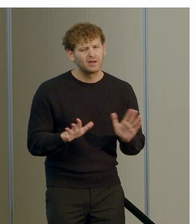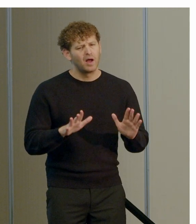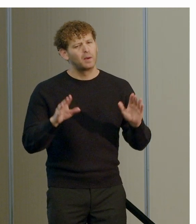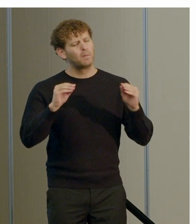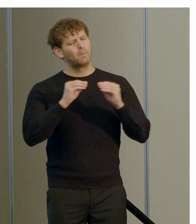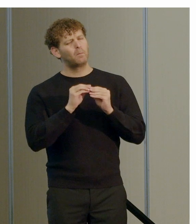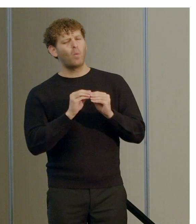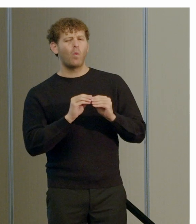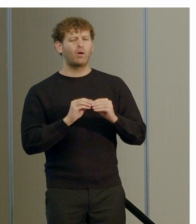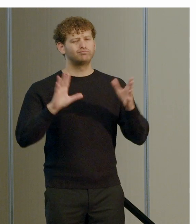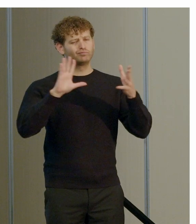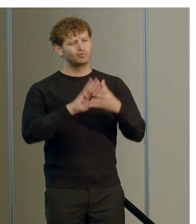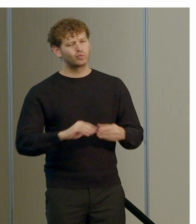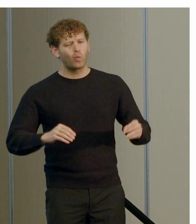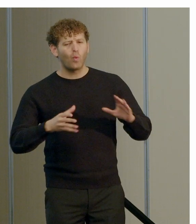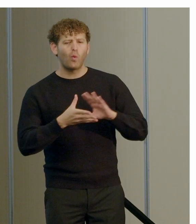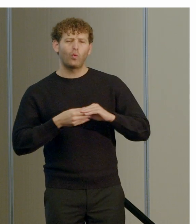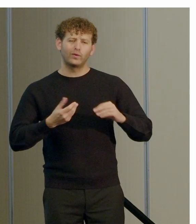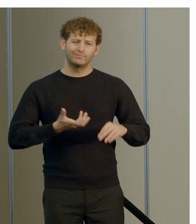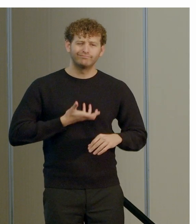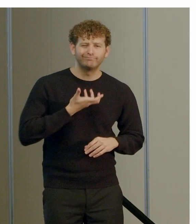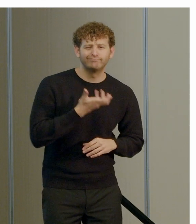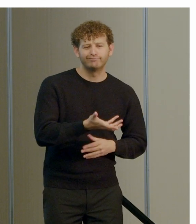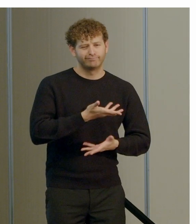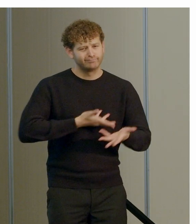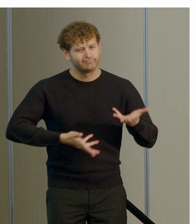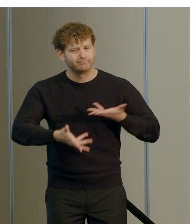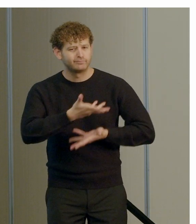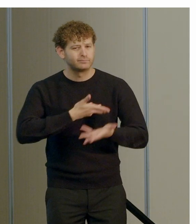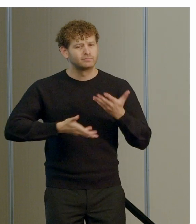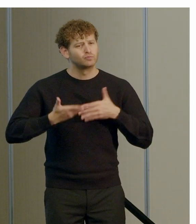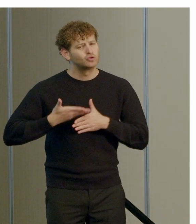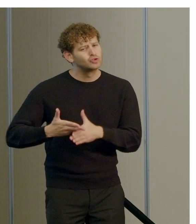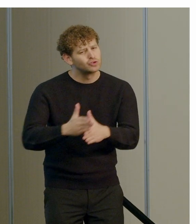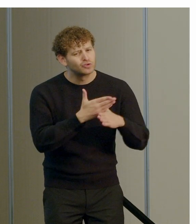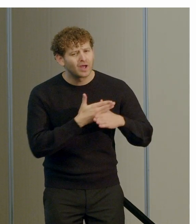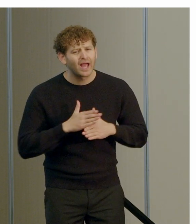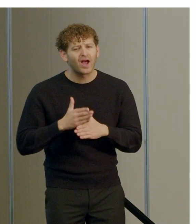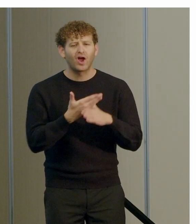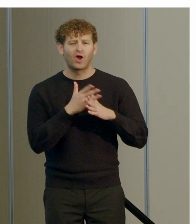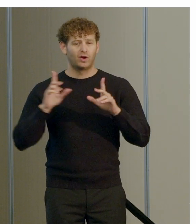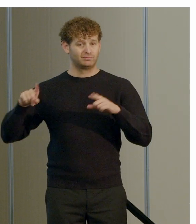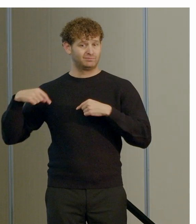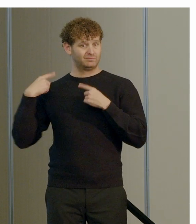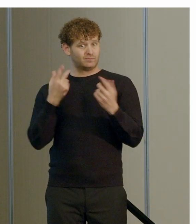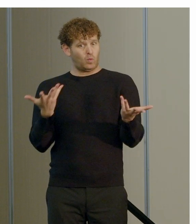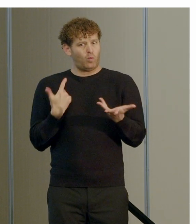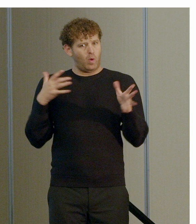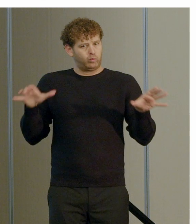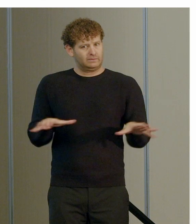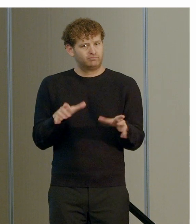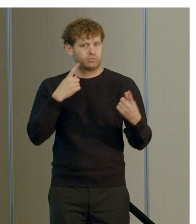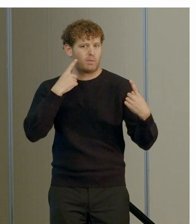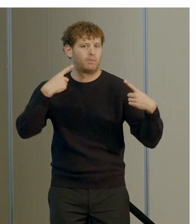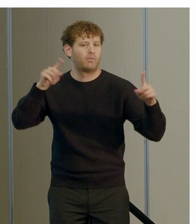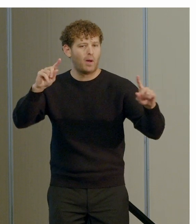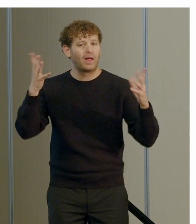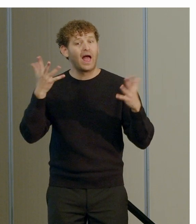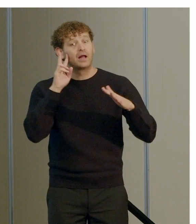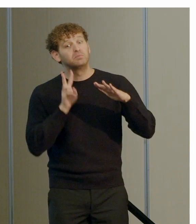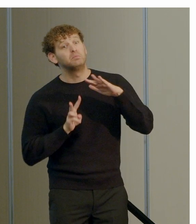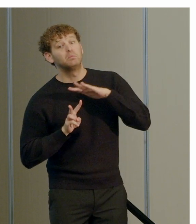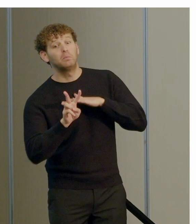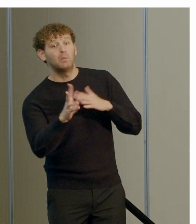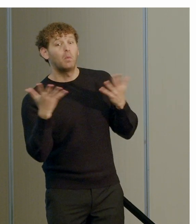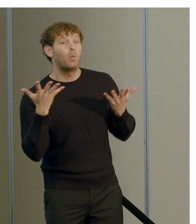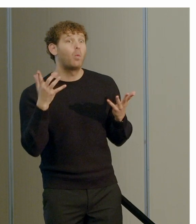share along the way what we've accomplished lately and what we're looking forward to from both of the